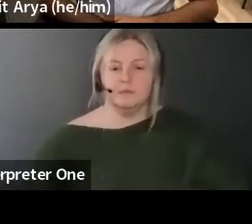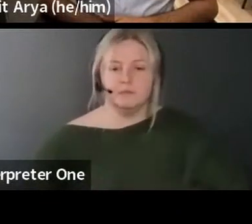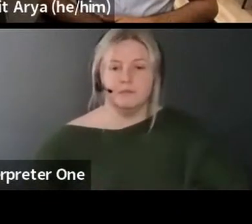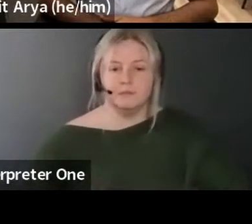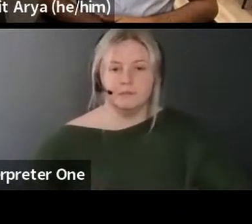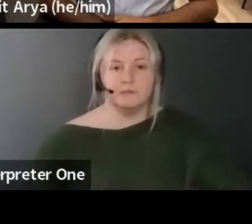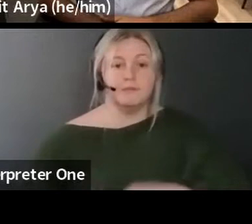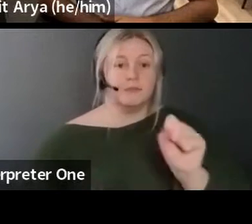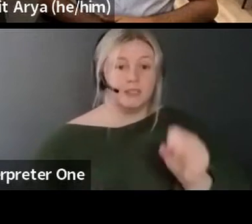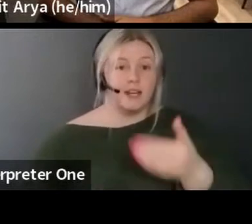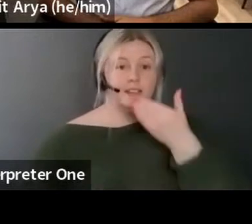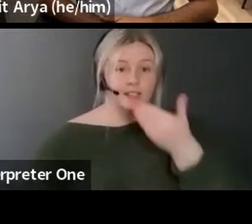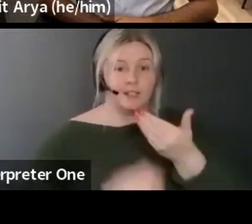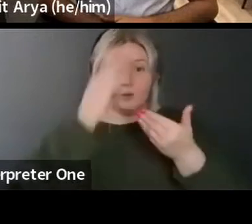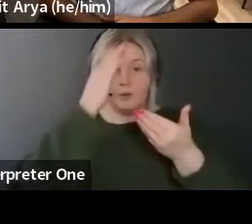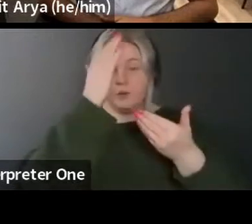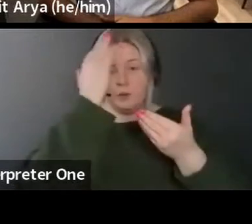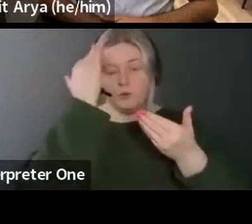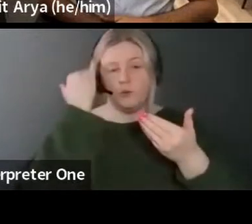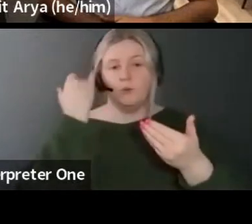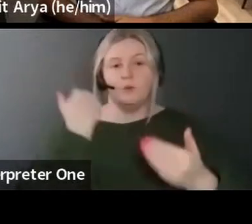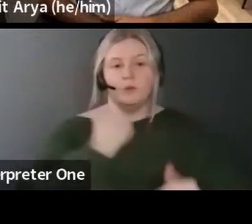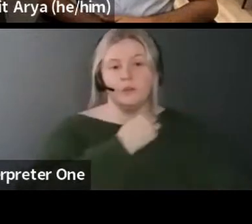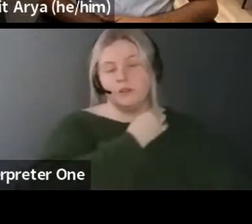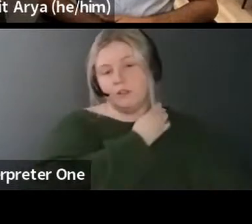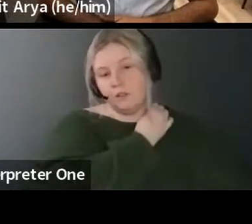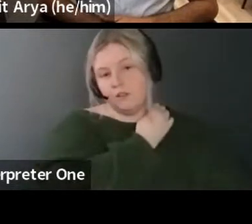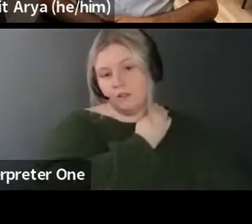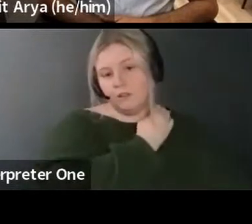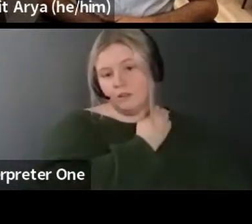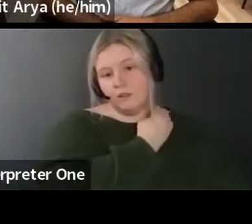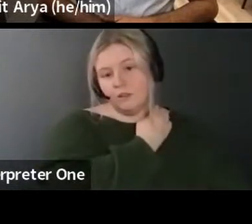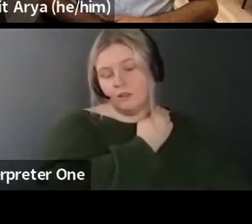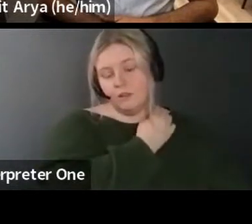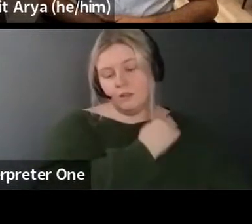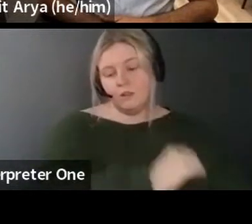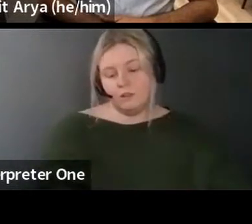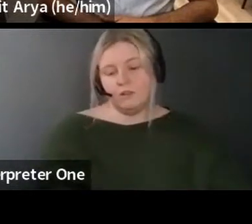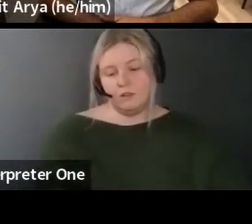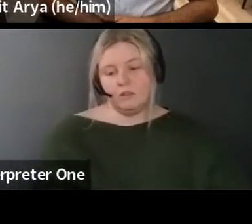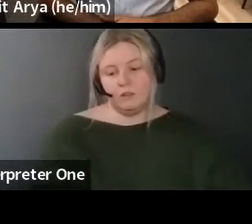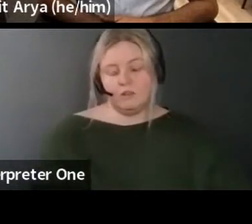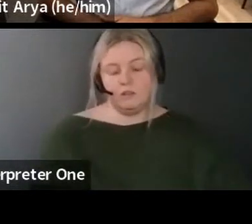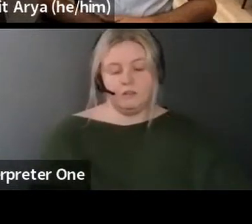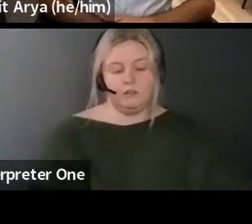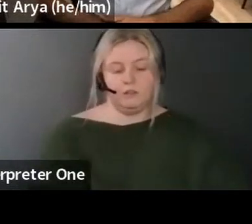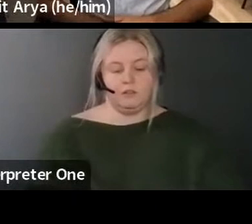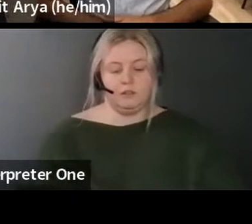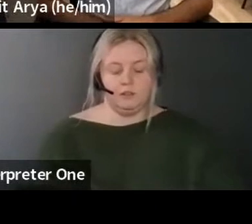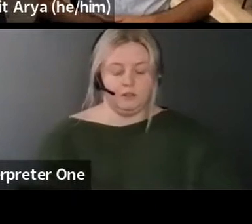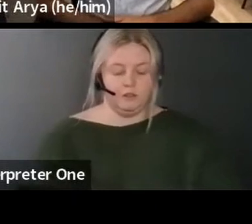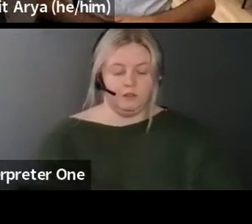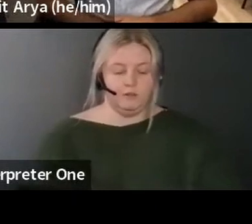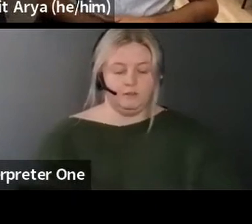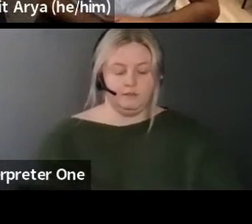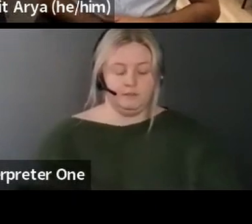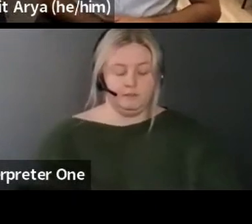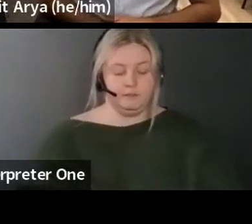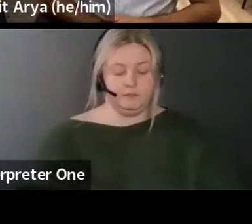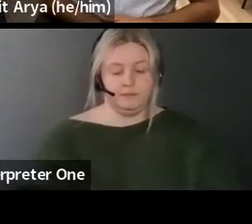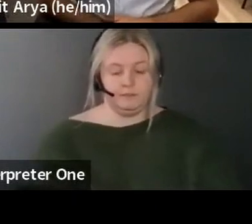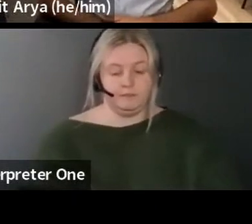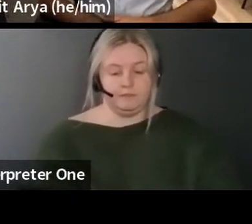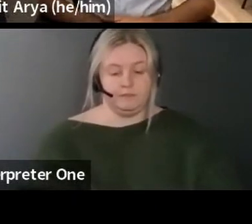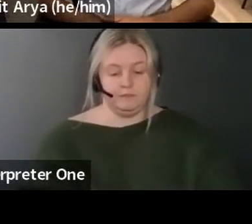Yeah, thank you very much for the questions, and also to my co-panelists,